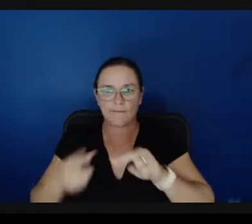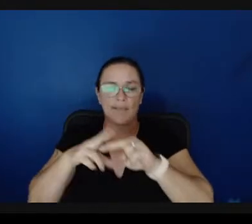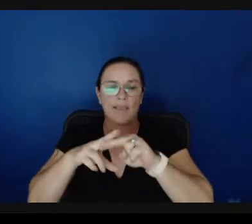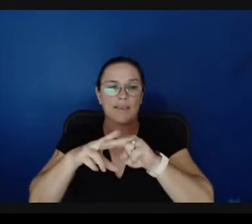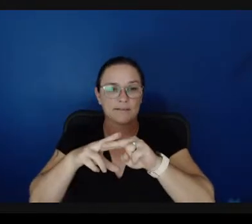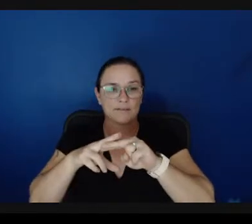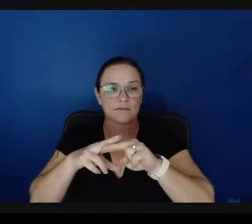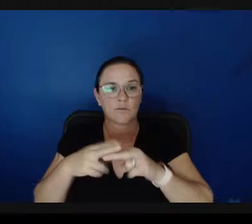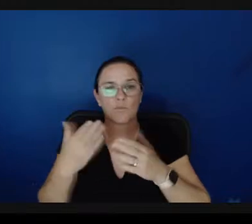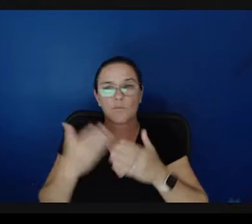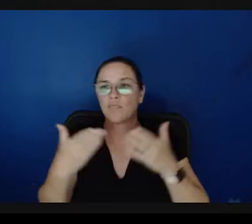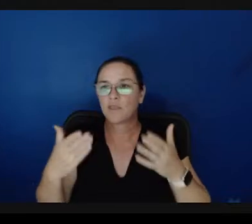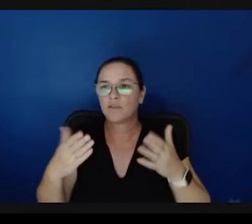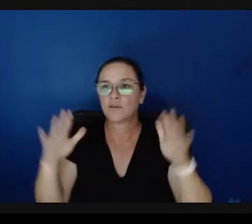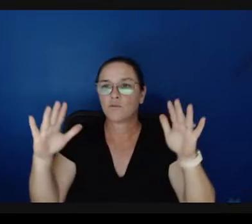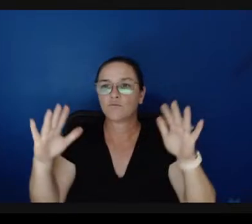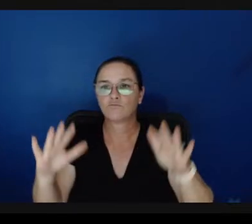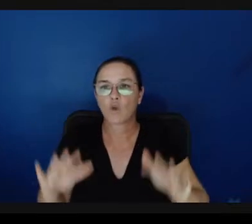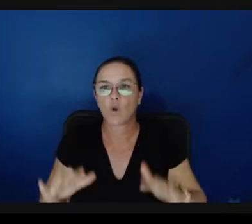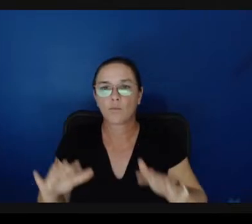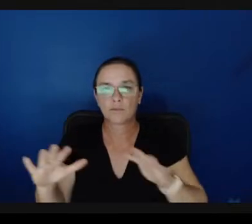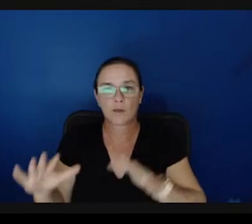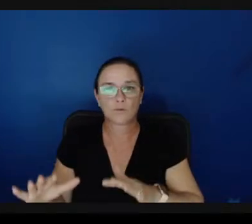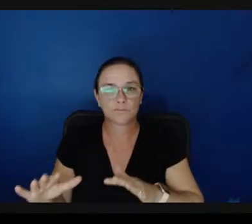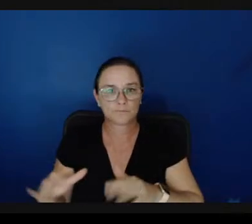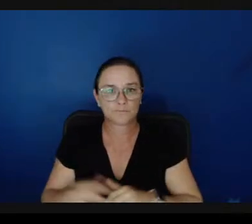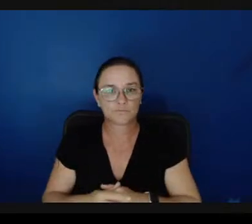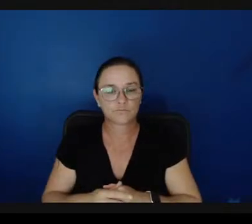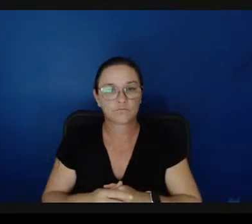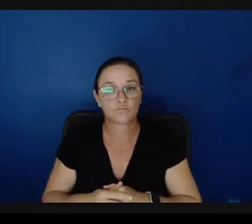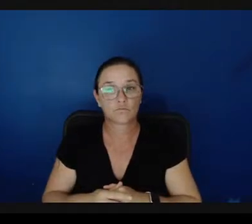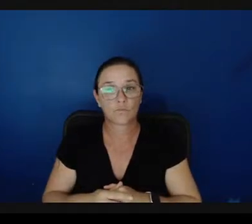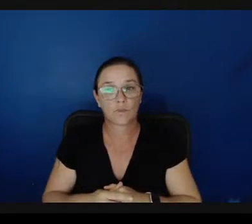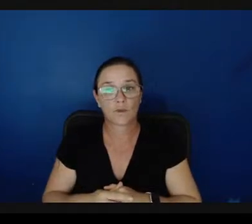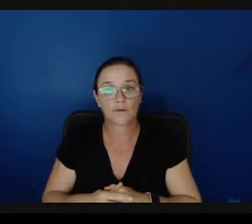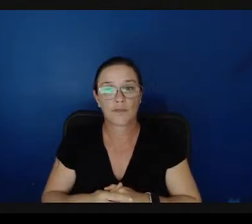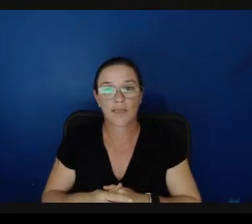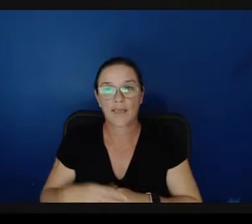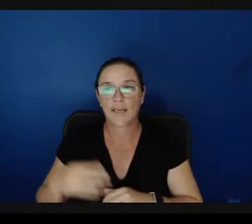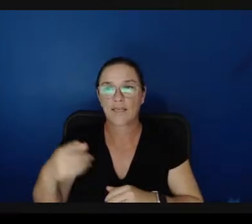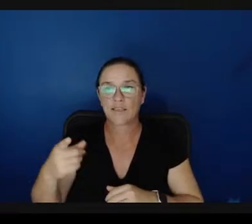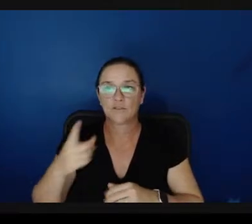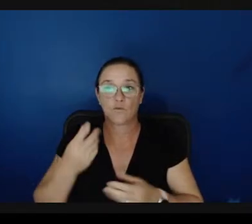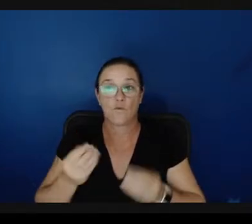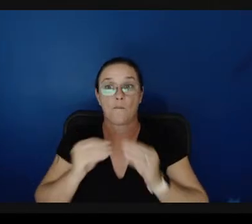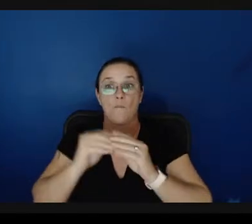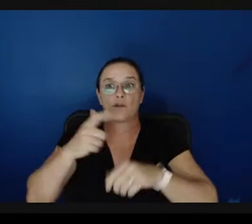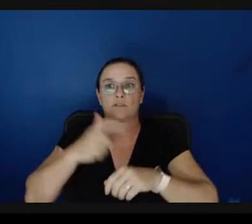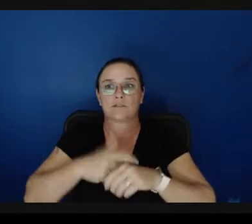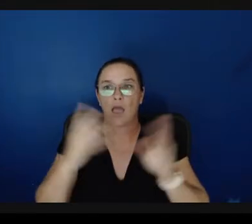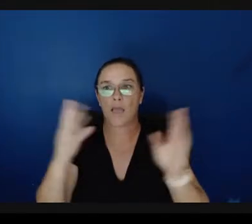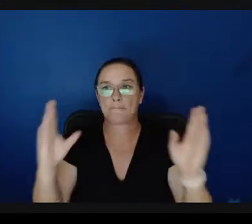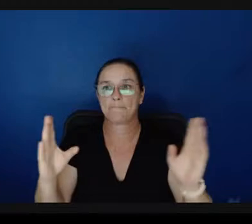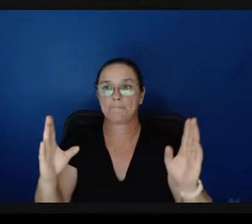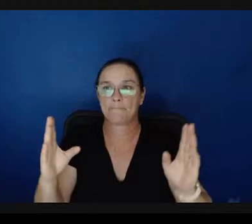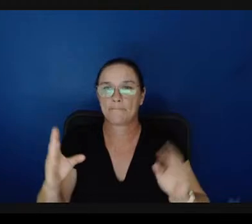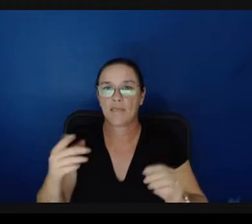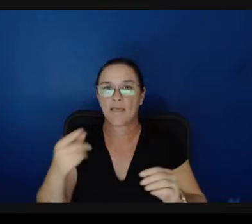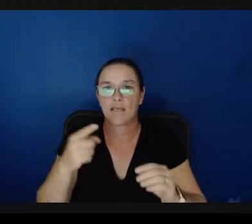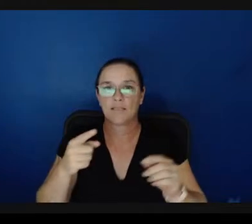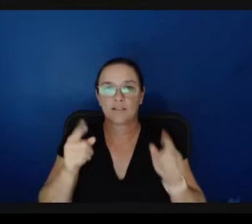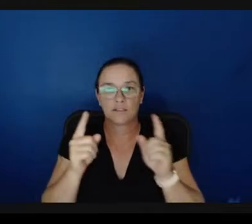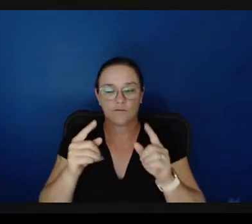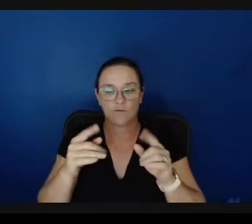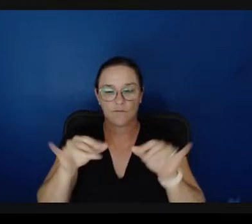but things seem to have quieted down. Longer term, this is the distance north and south across the caldera of Kilauea. And so we